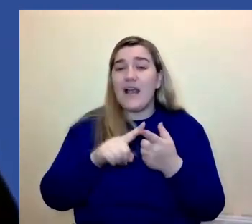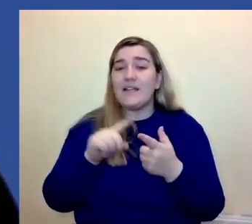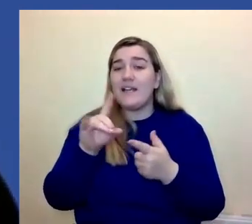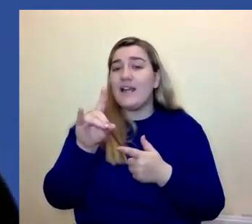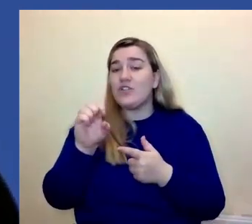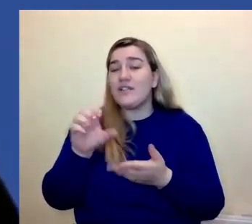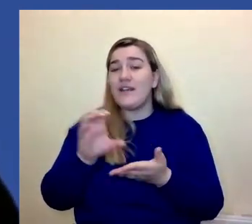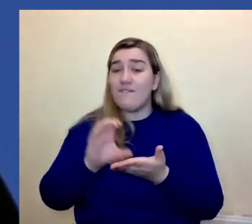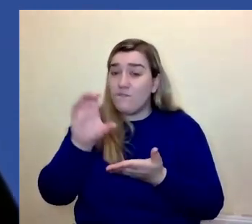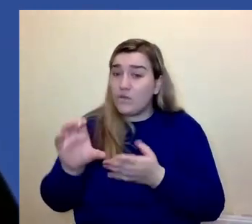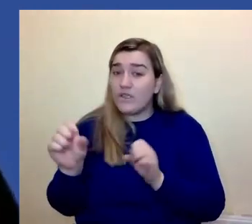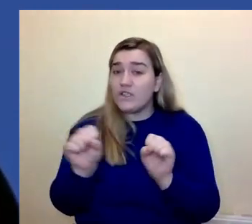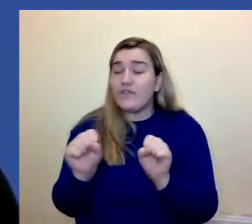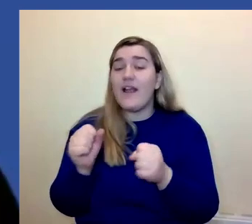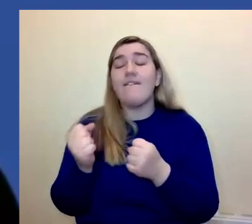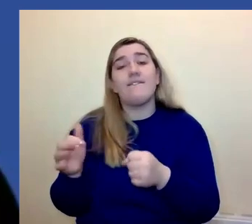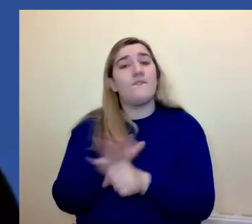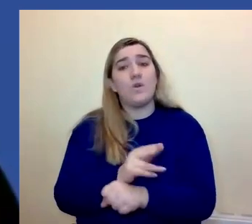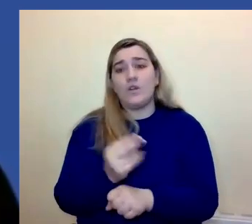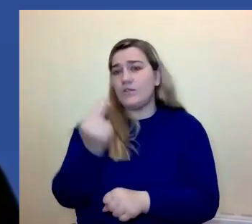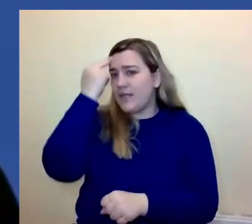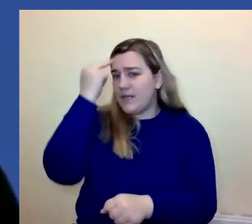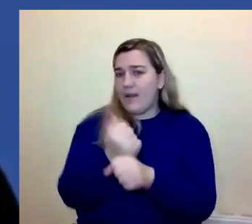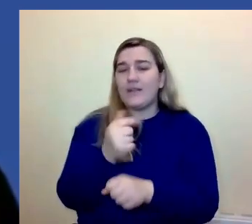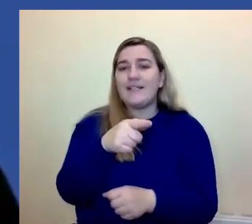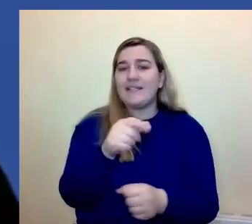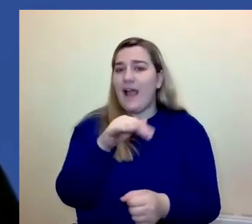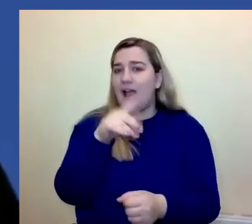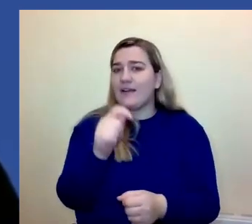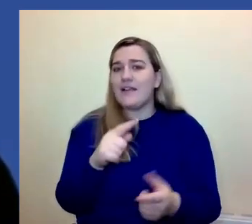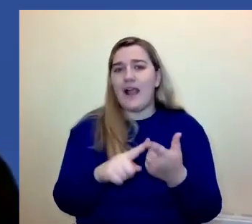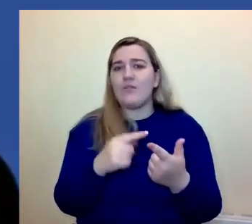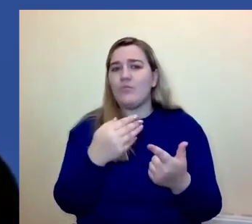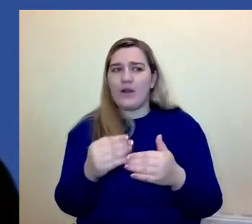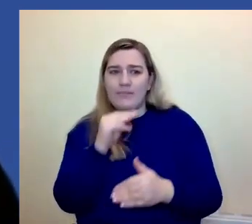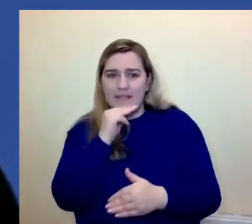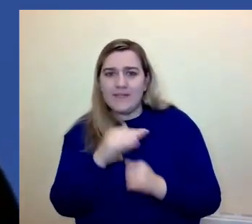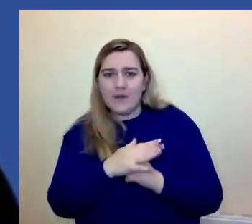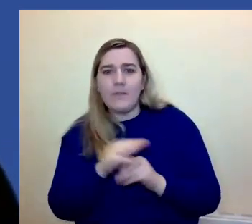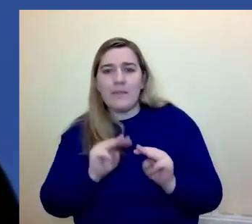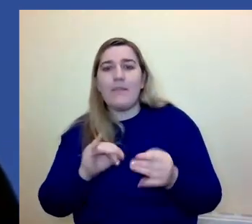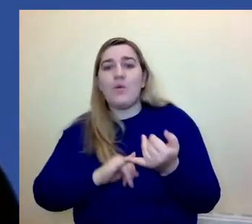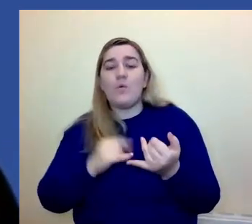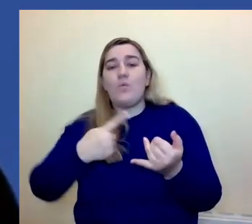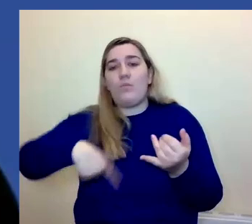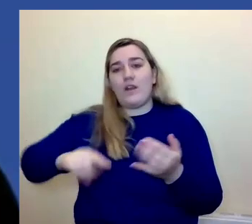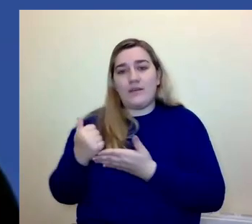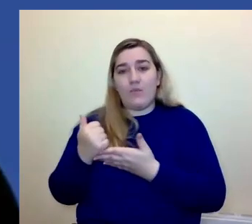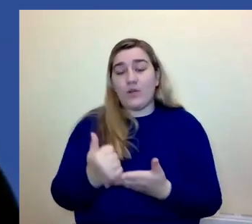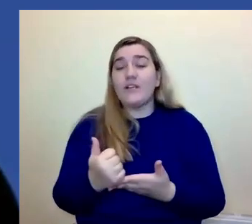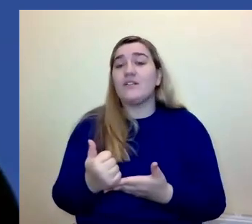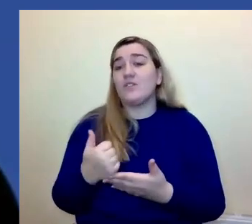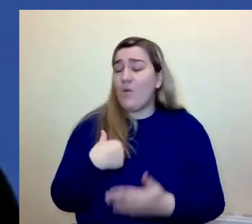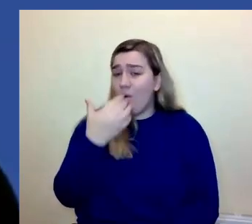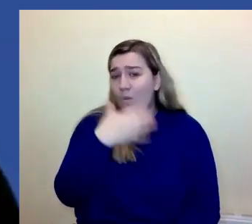a full understanding of the Assisted Decision Making Act and what it means for the people that we are supporting. So a warm